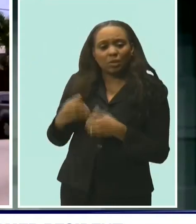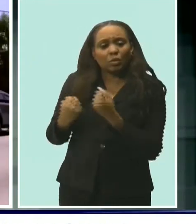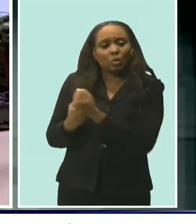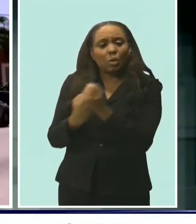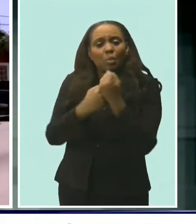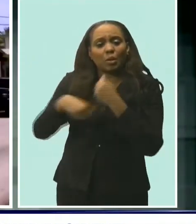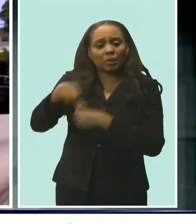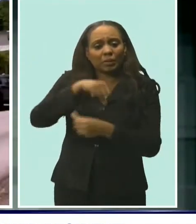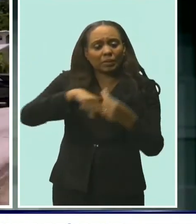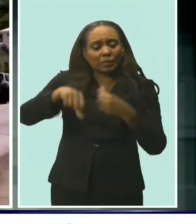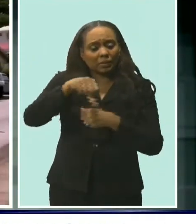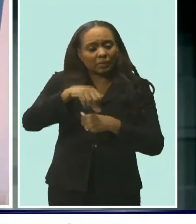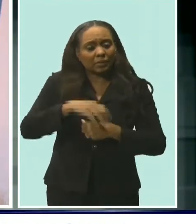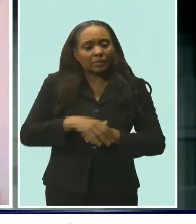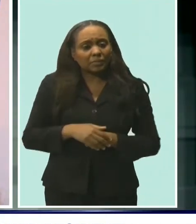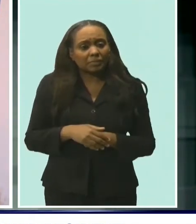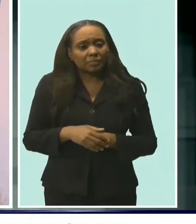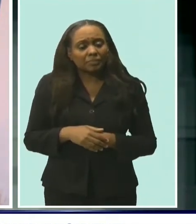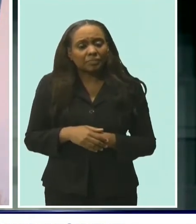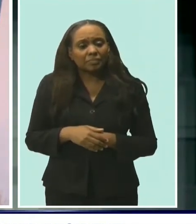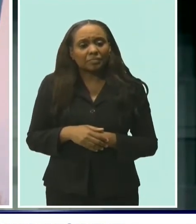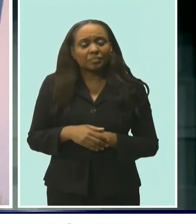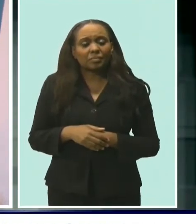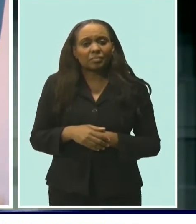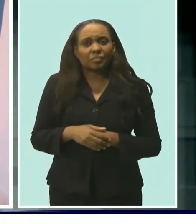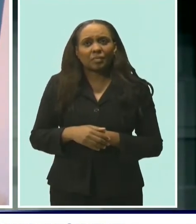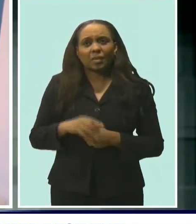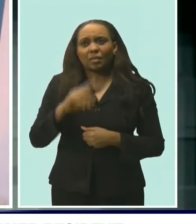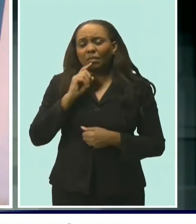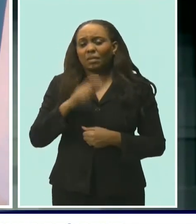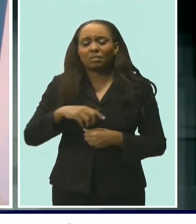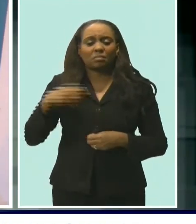other. It has been a rough week